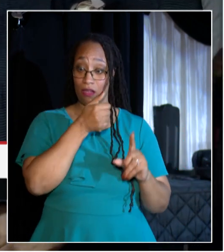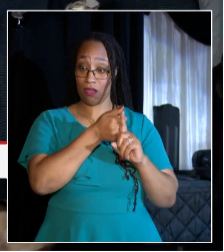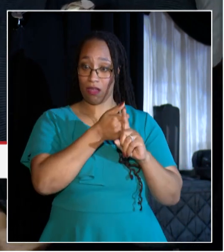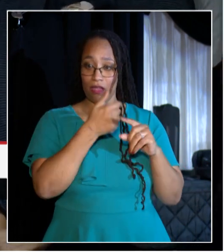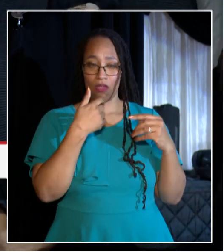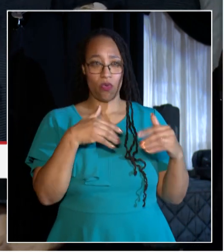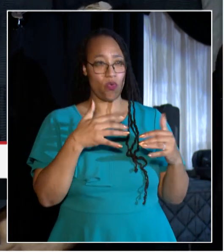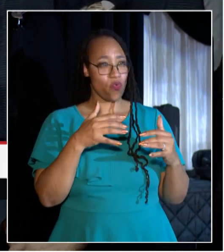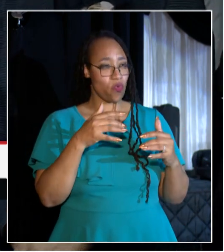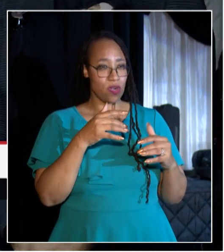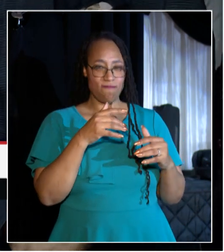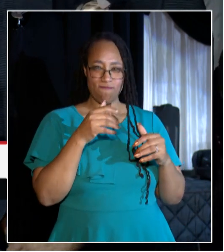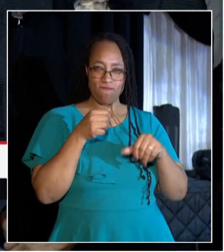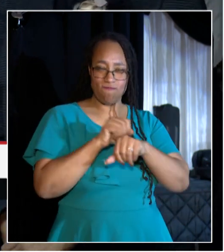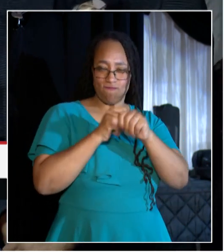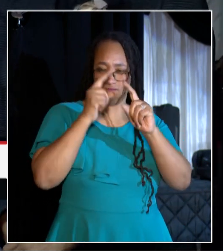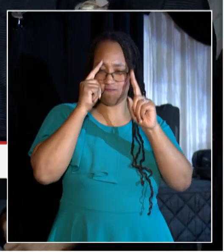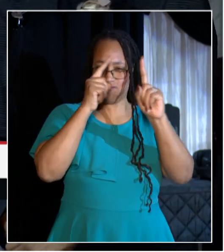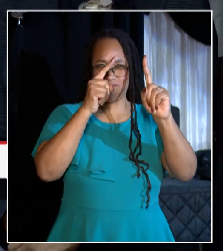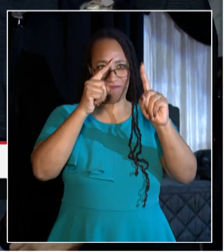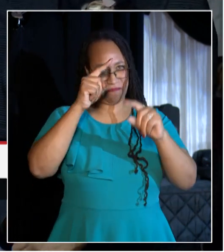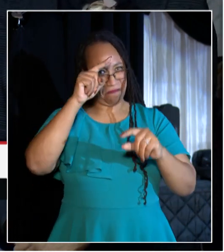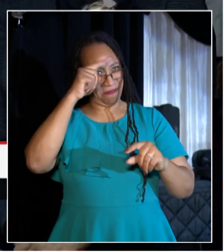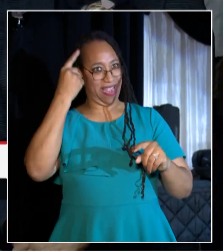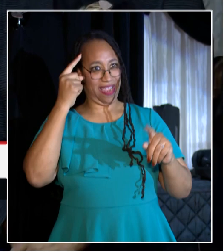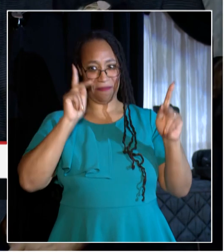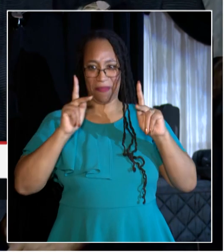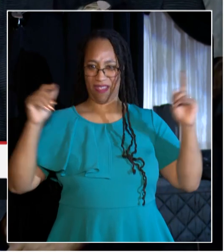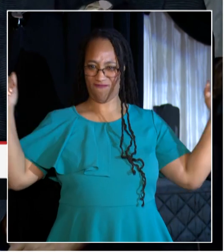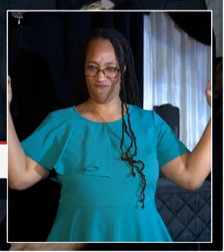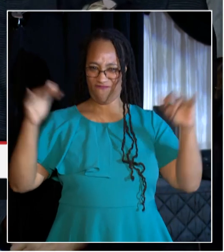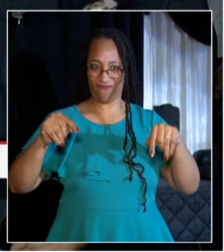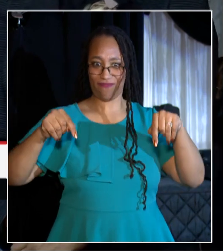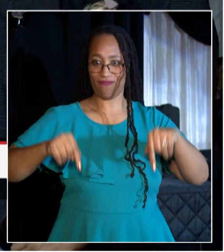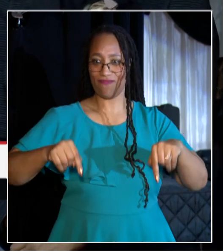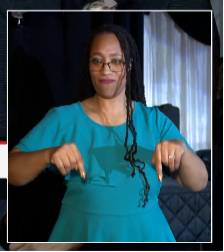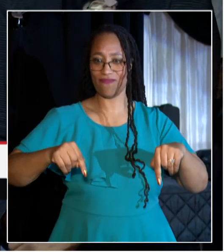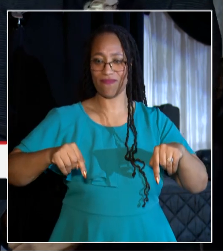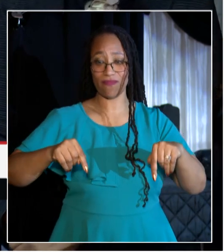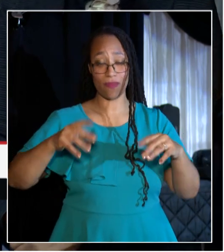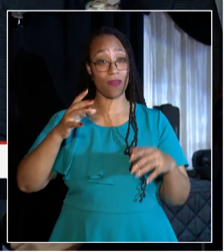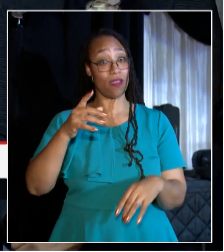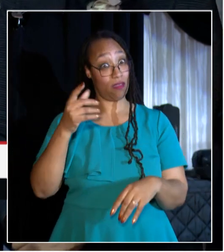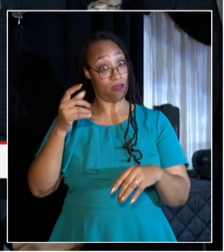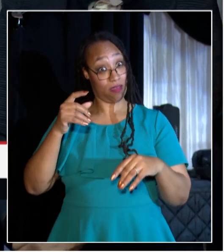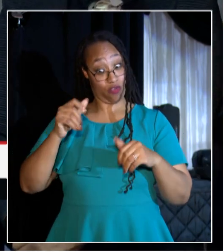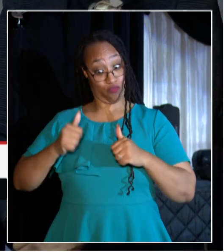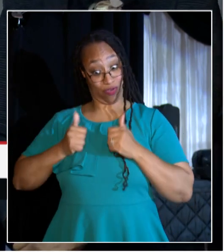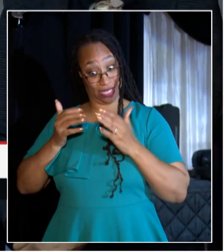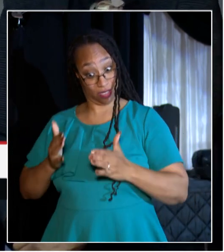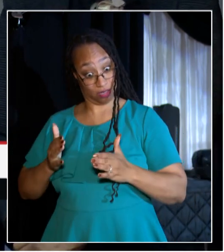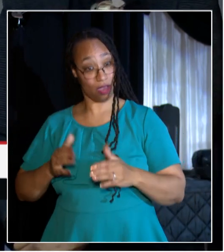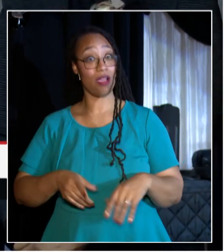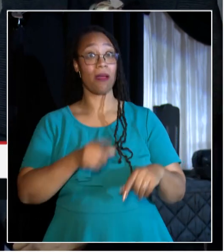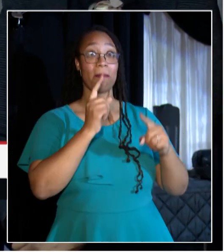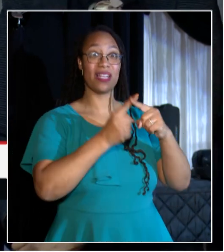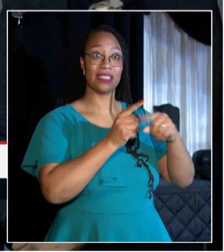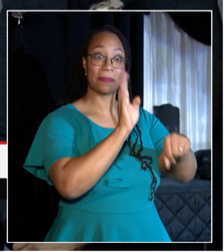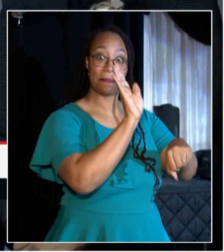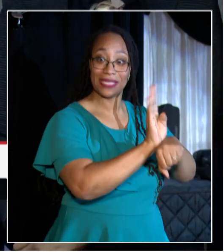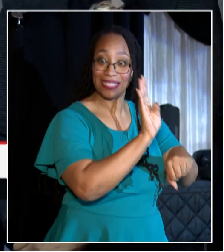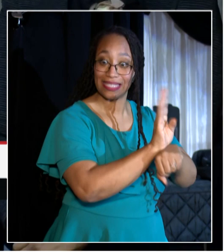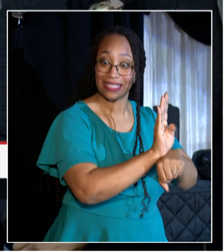legacy initiatives, more business owners owning the buildings in which they operate. And we certainly cannot forget about